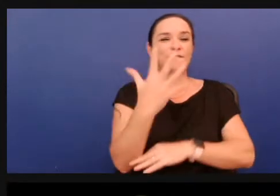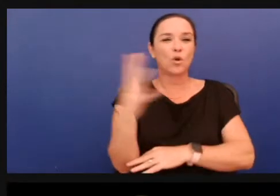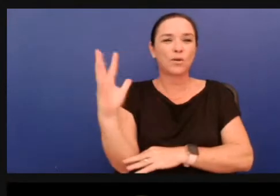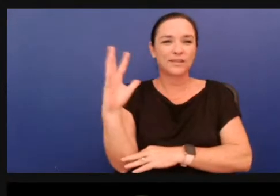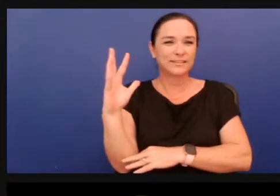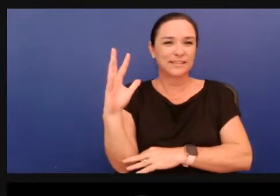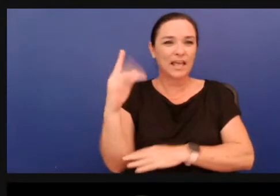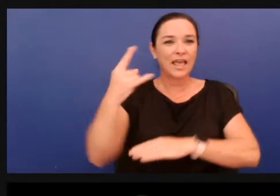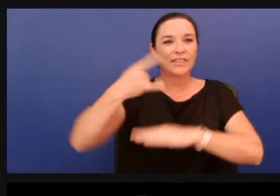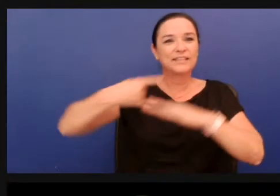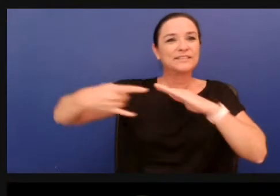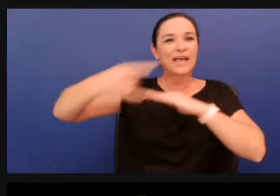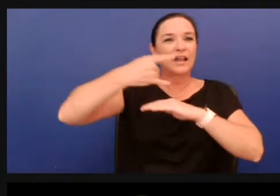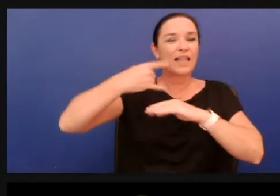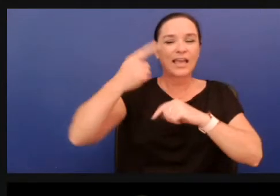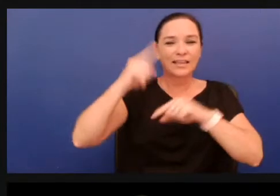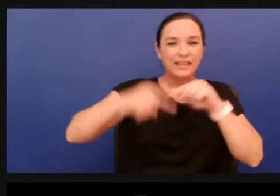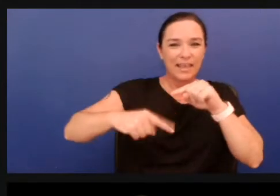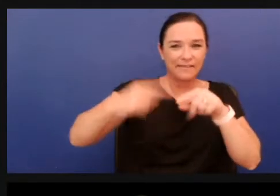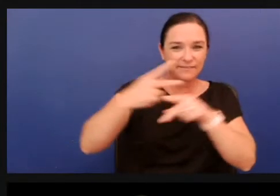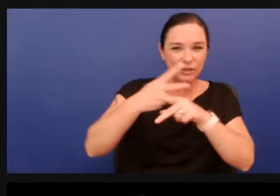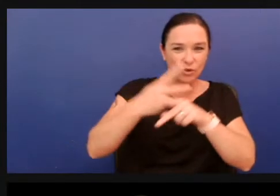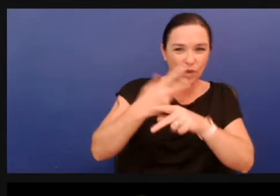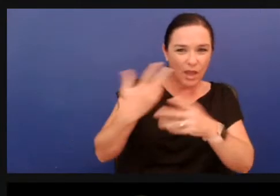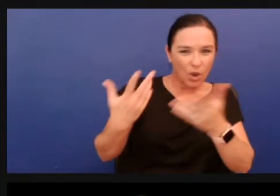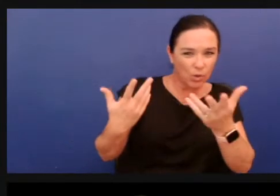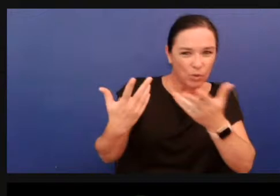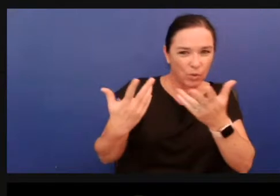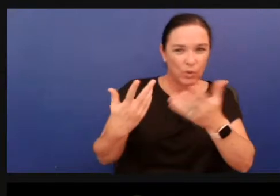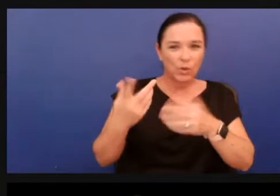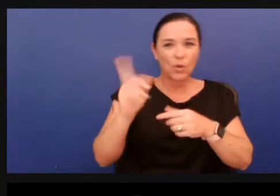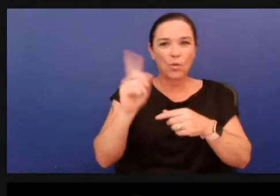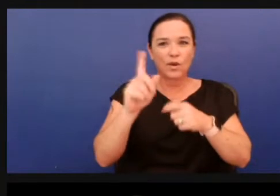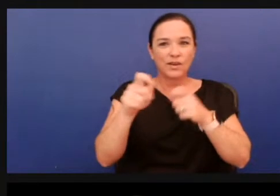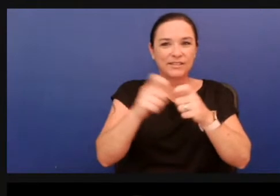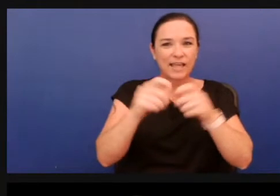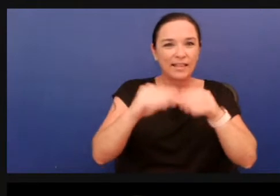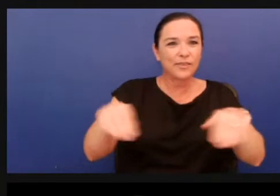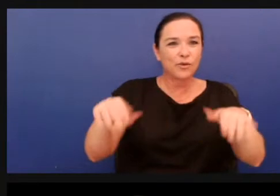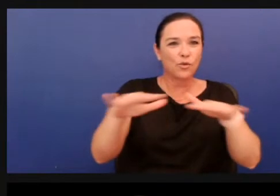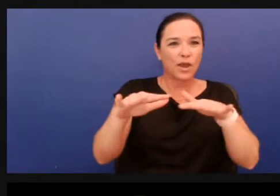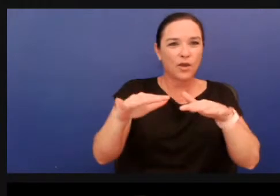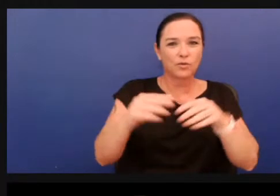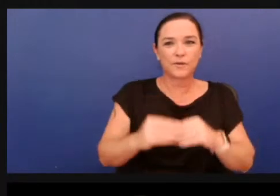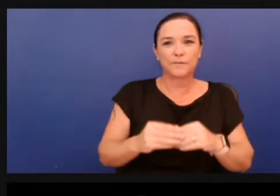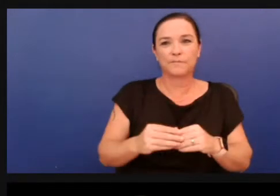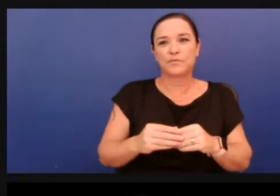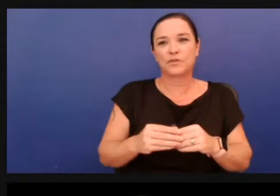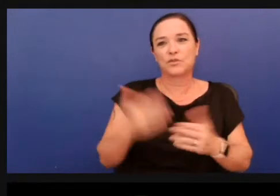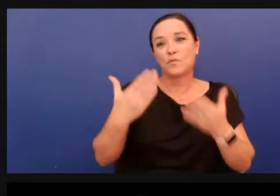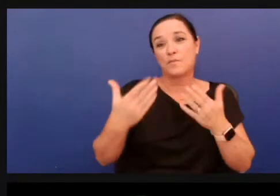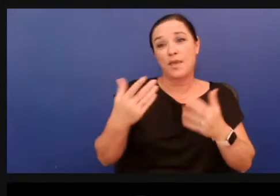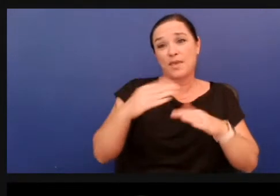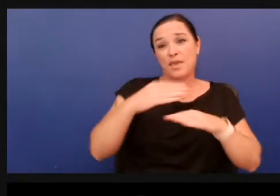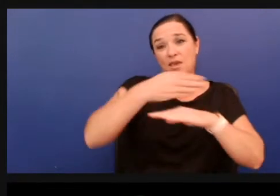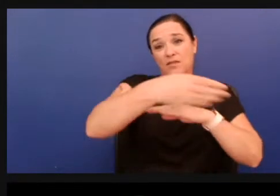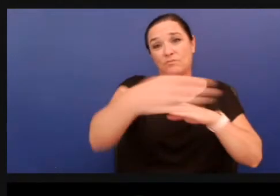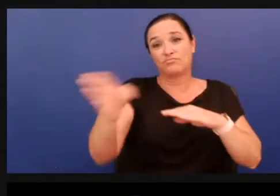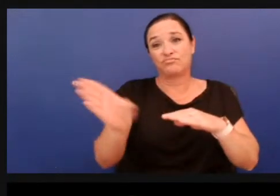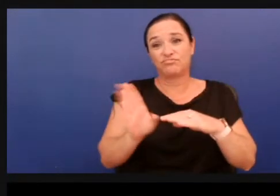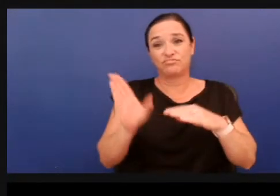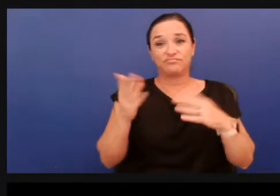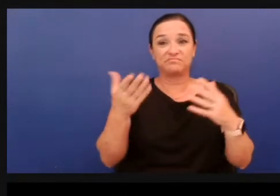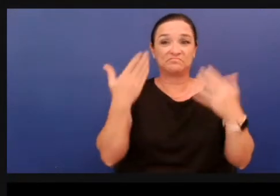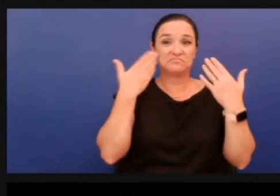really pick it up. So it could be at this outer line. Maybe it goes all the way like that, for all we know, right? But somewhere in